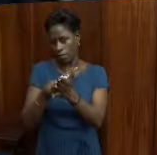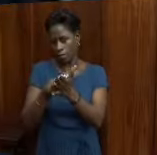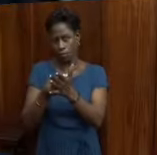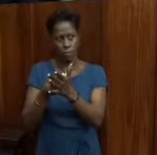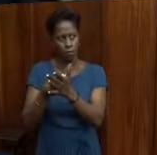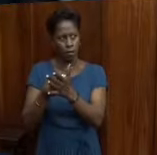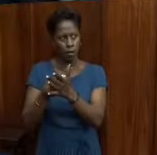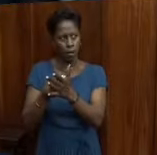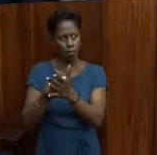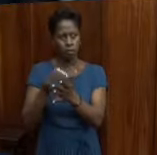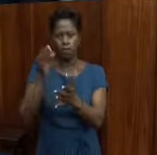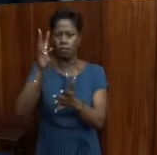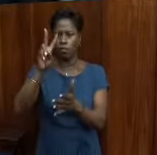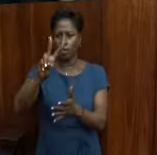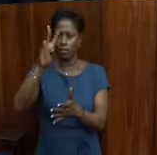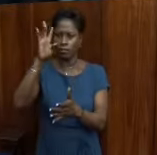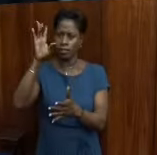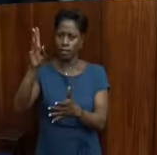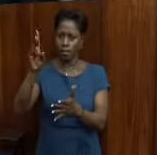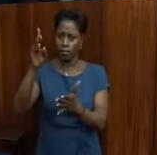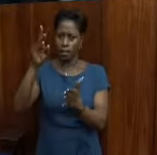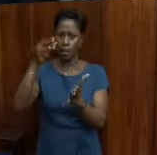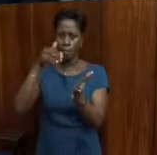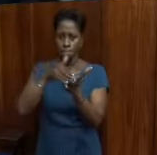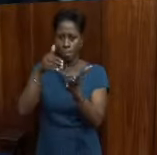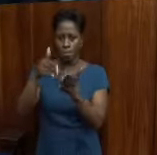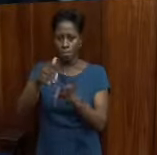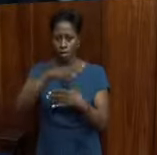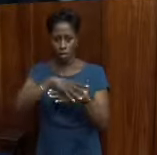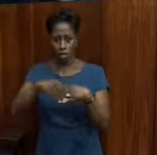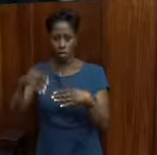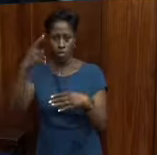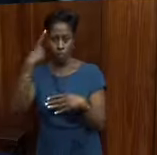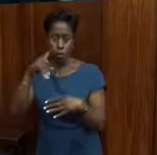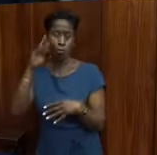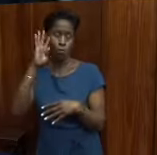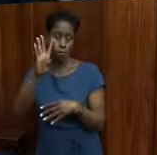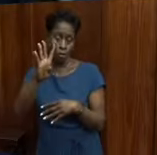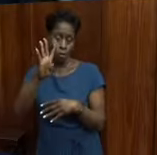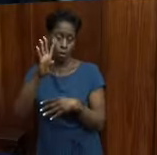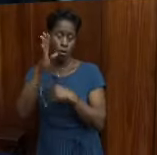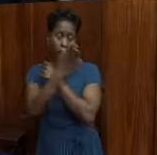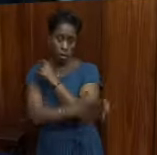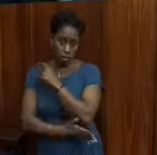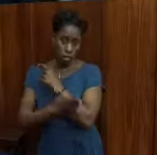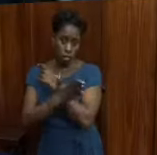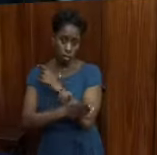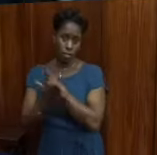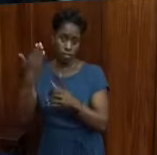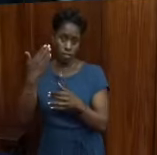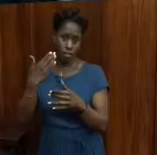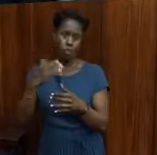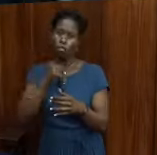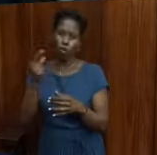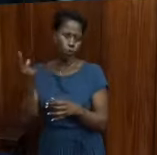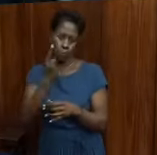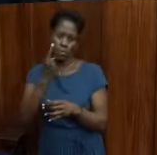of approximately $27 million, intended for 4 Windward Islands, with some benefits to the other